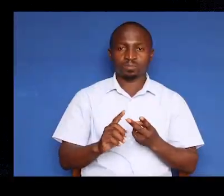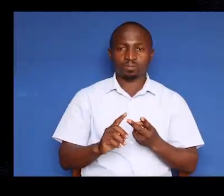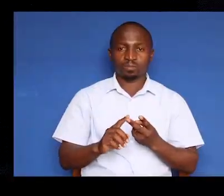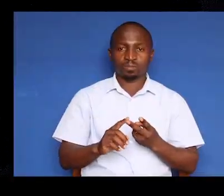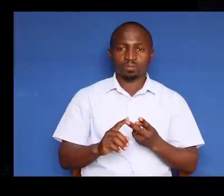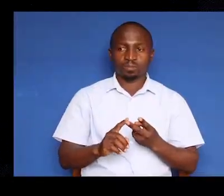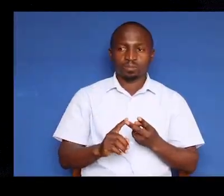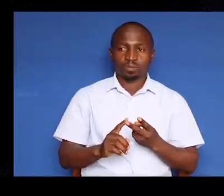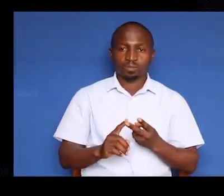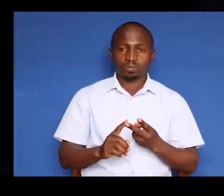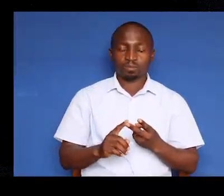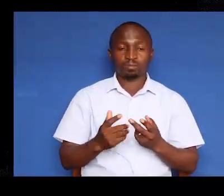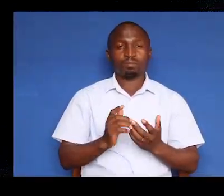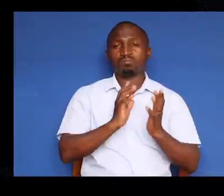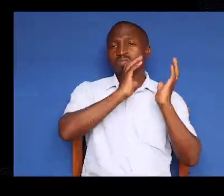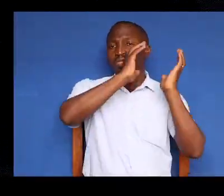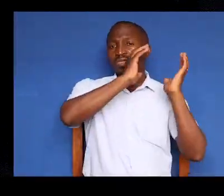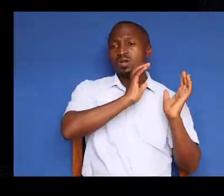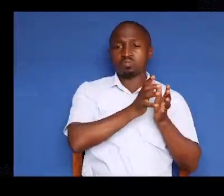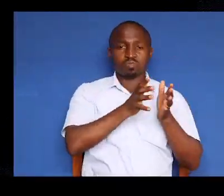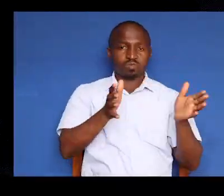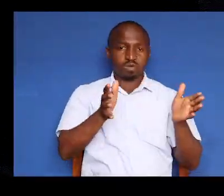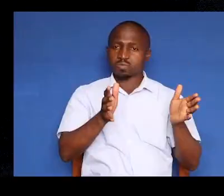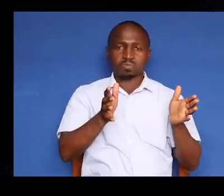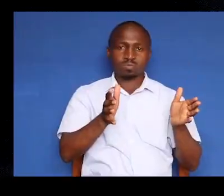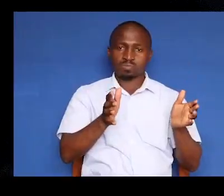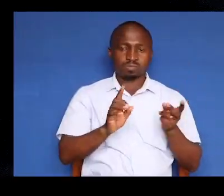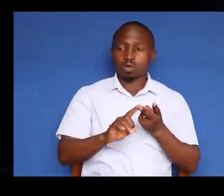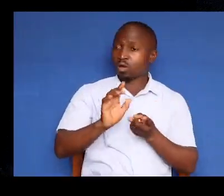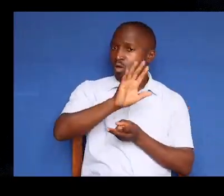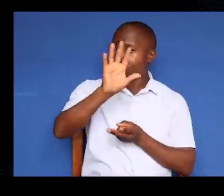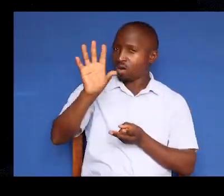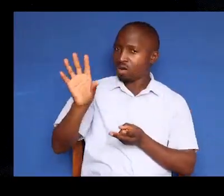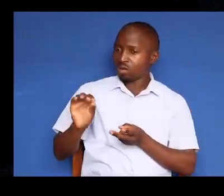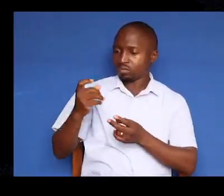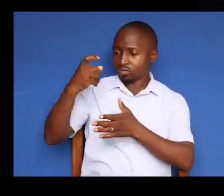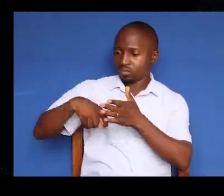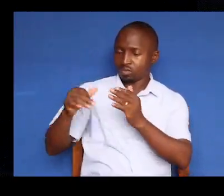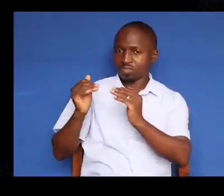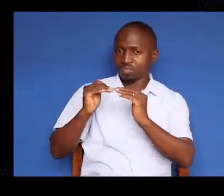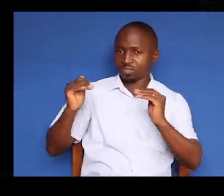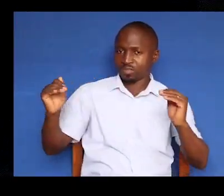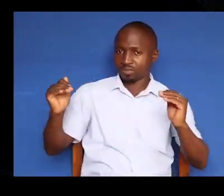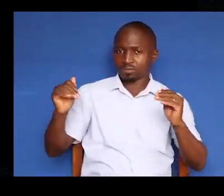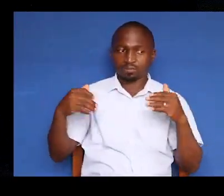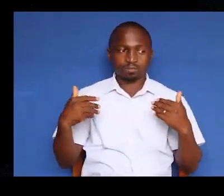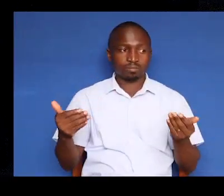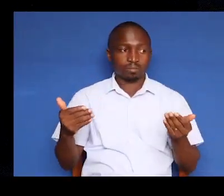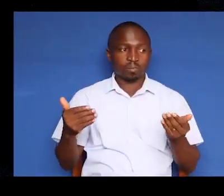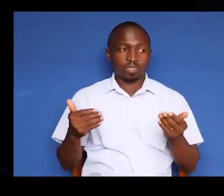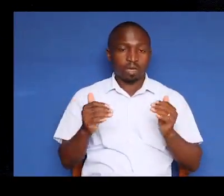is getting much burden in this proportion because all are taxed the same. So